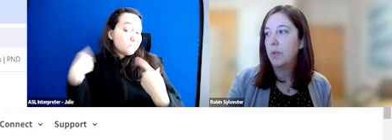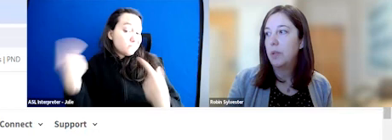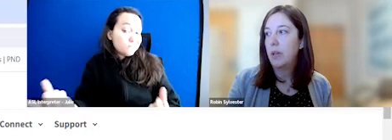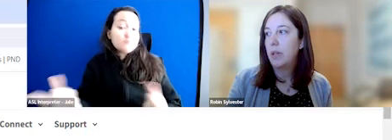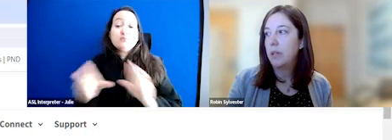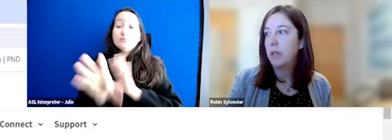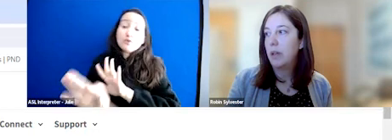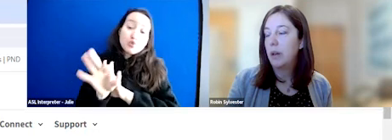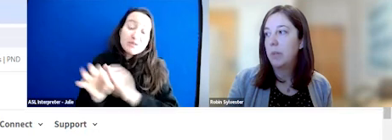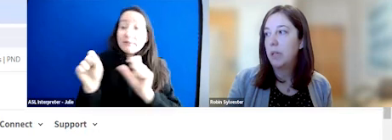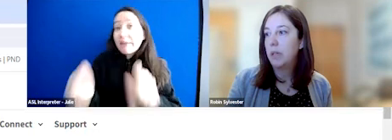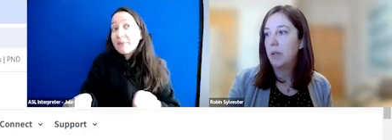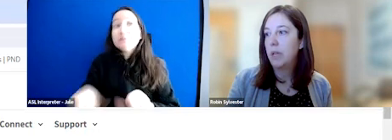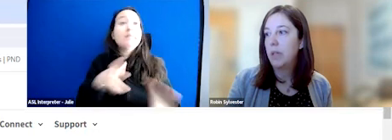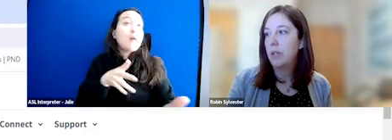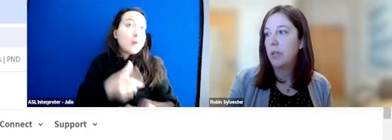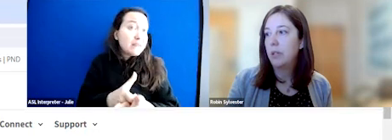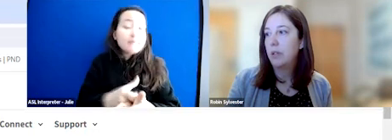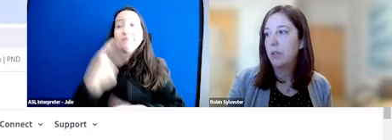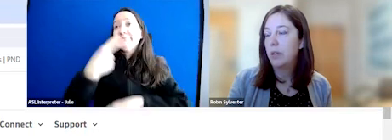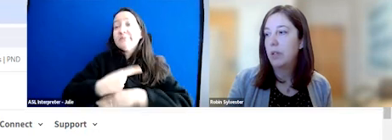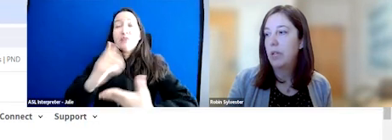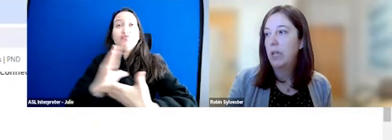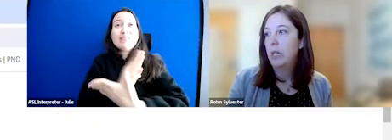can choose that and update the date range.